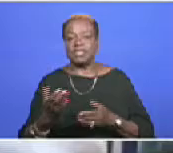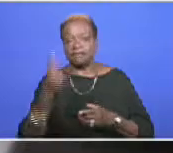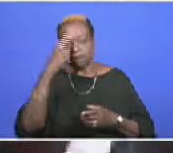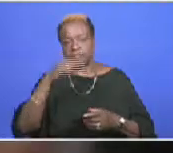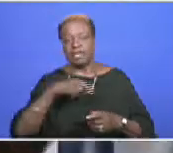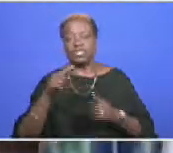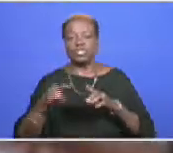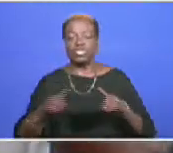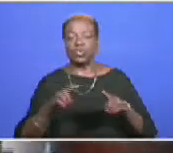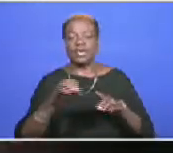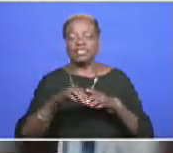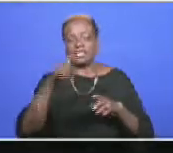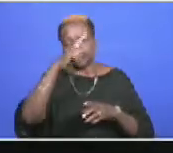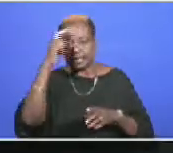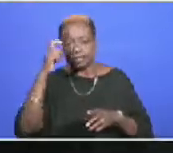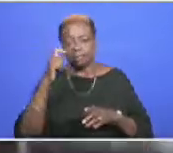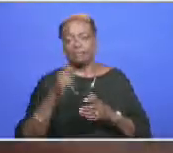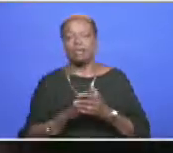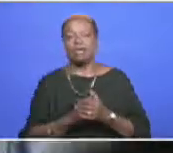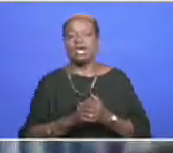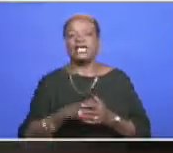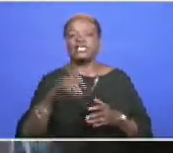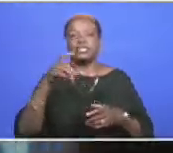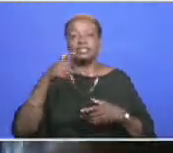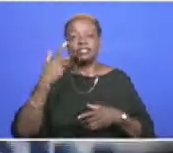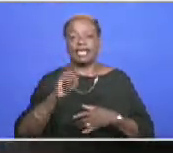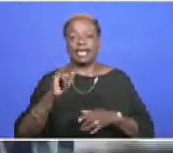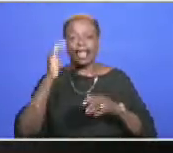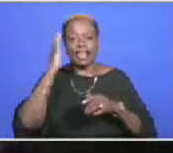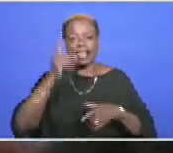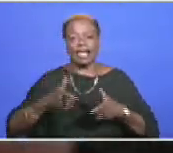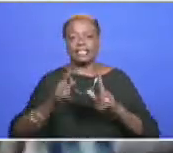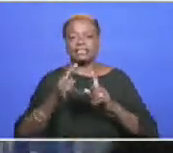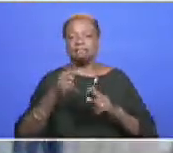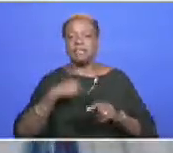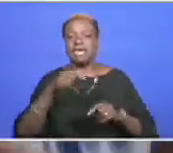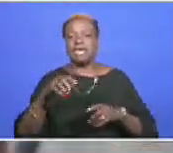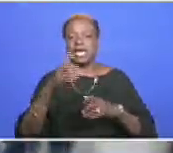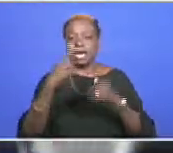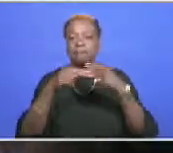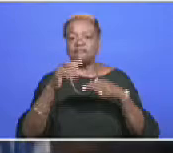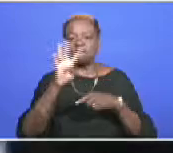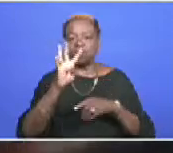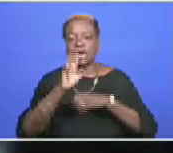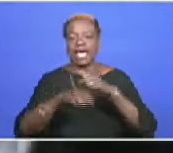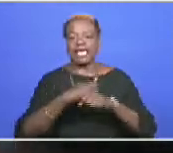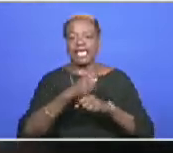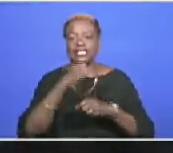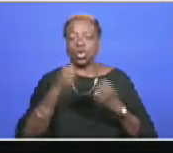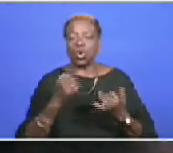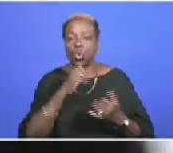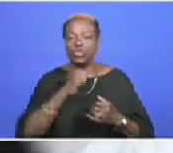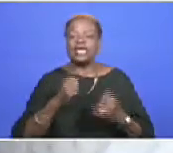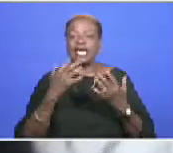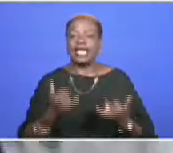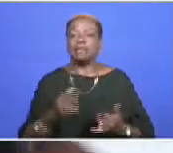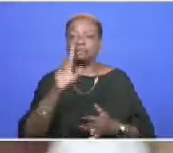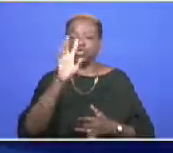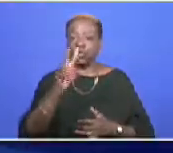though the lowest age was supposed to be 5 years old, they still let me come from 4 years old. So I've been in the camp I'm 25 now, over 20